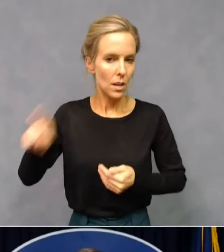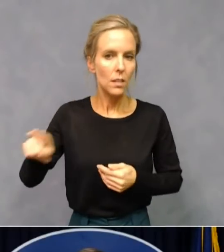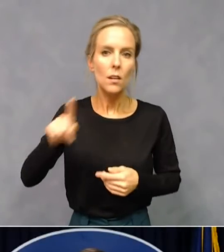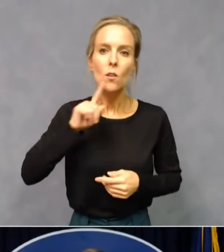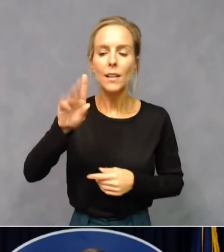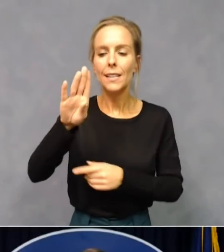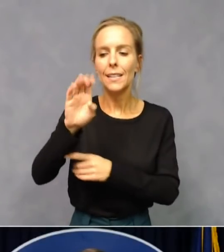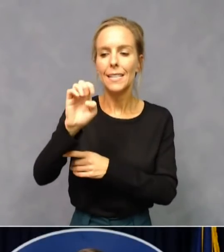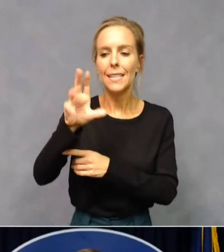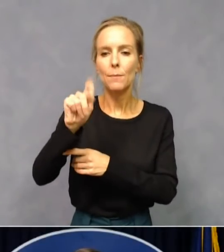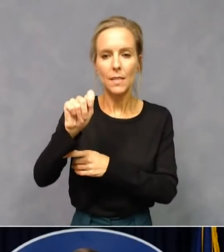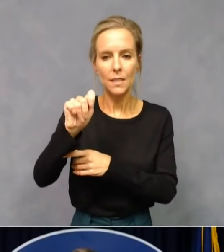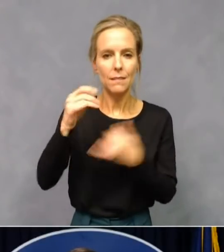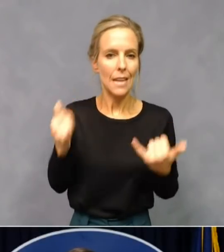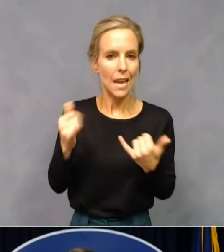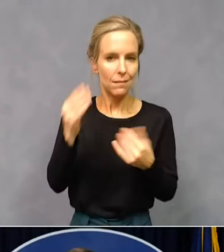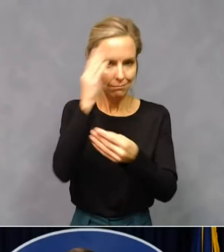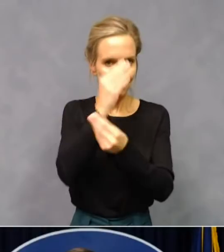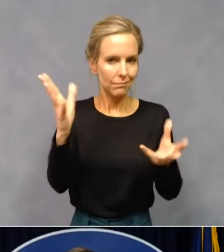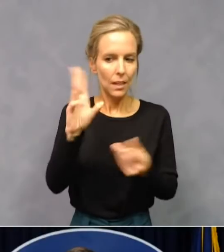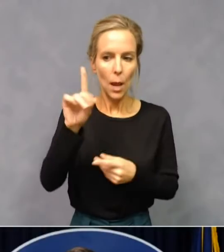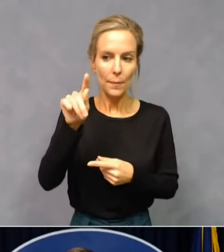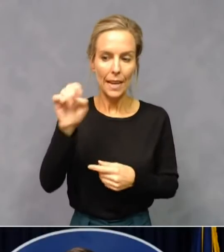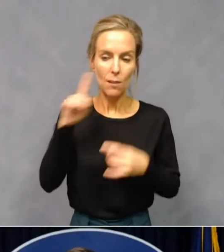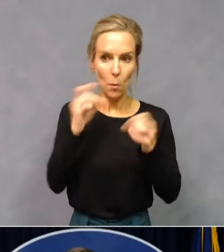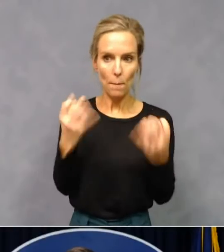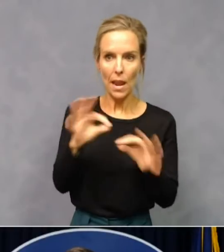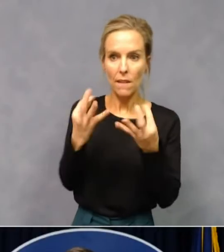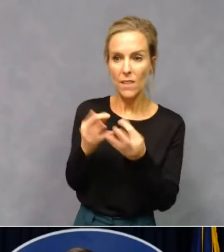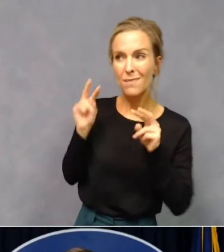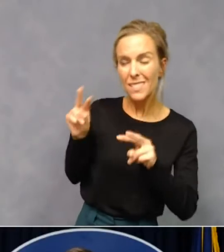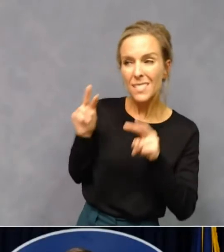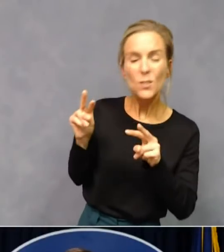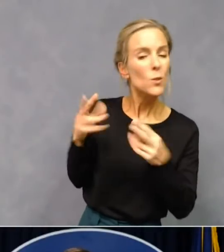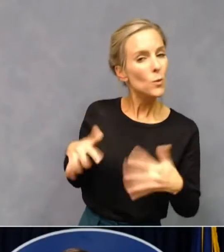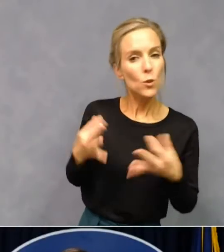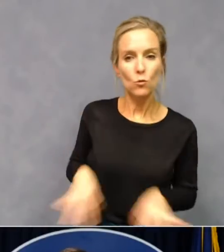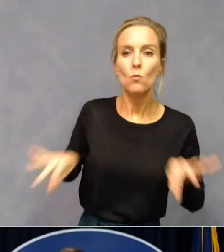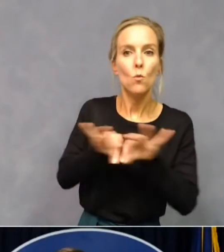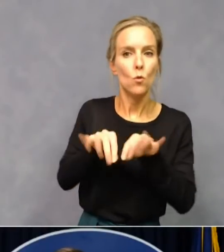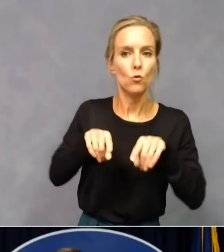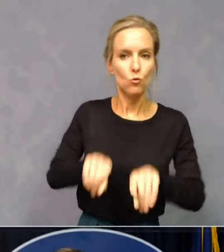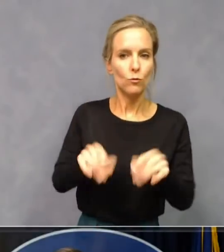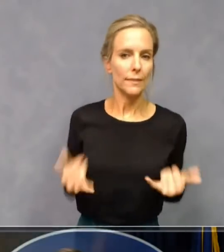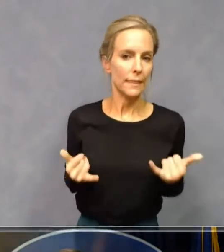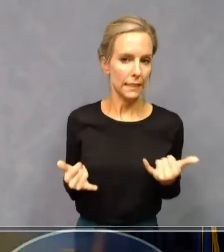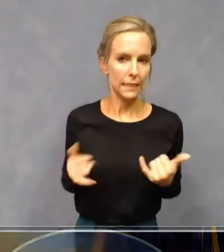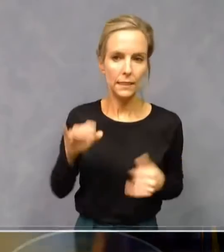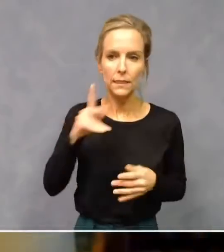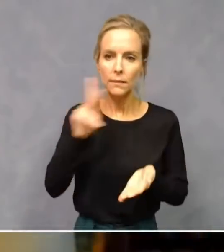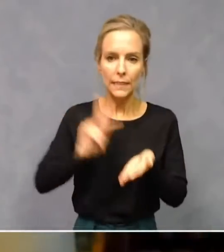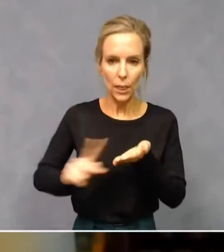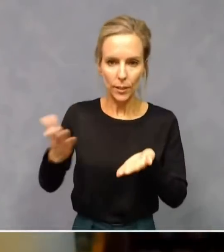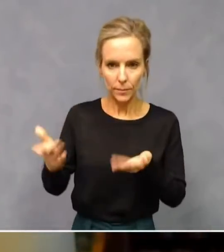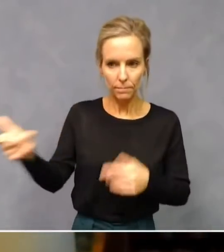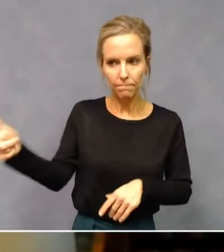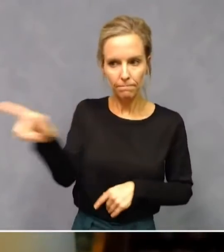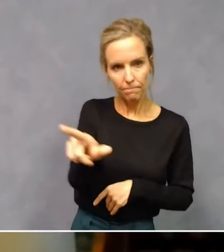know as families have been waiting for and is critically important during this time. Secretary?